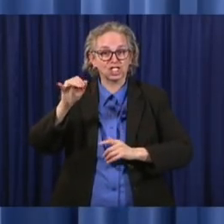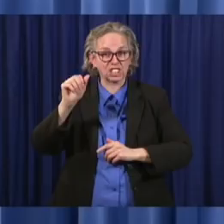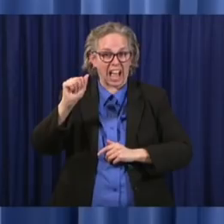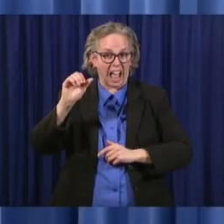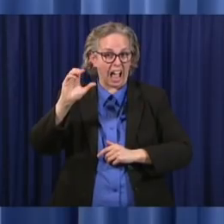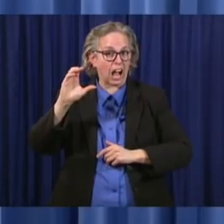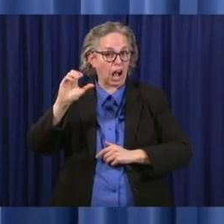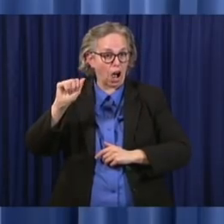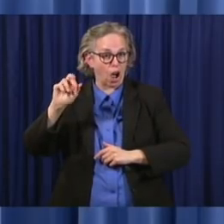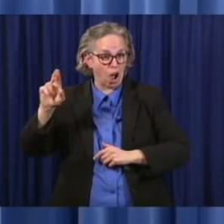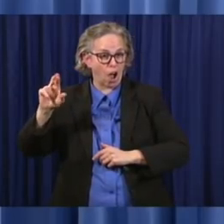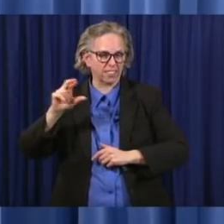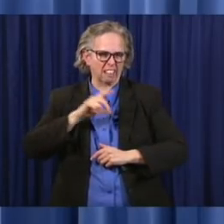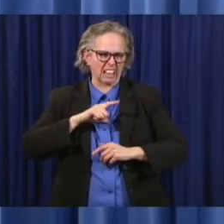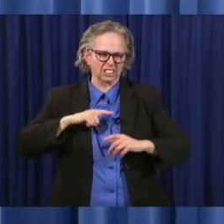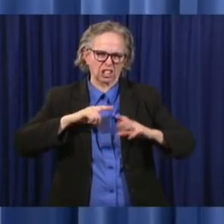action,